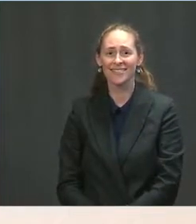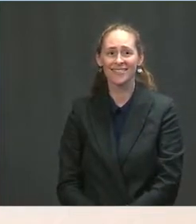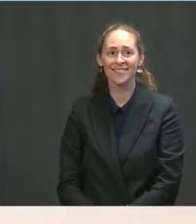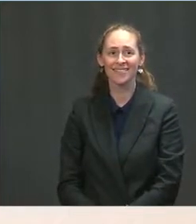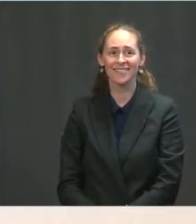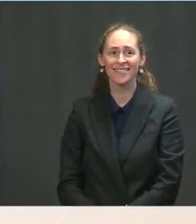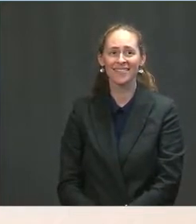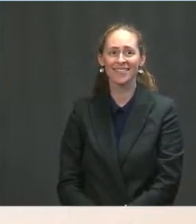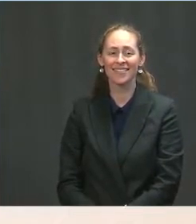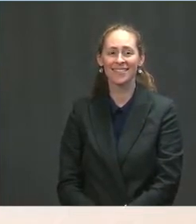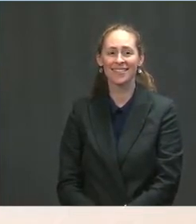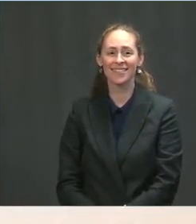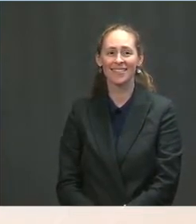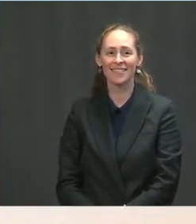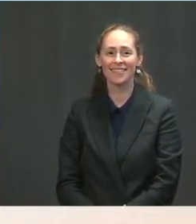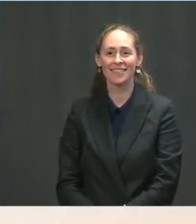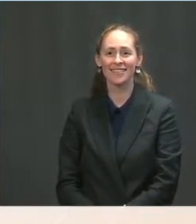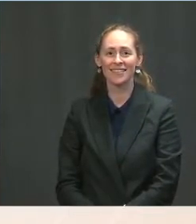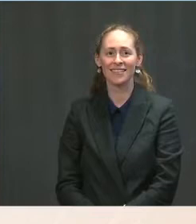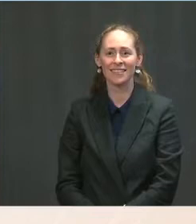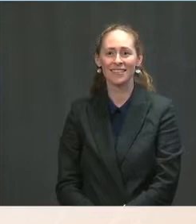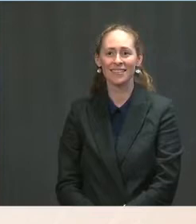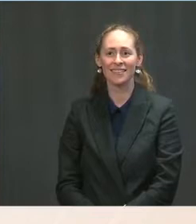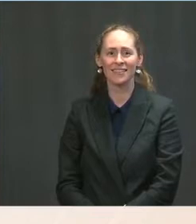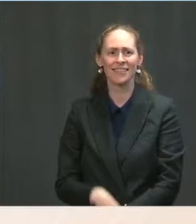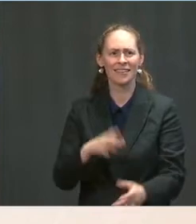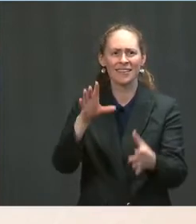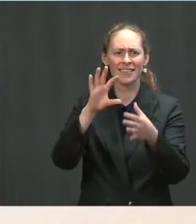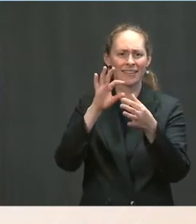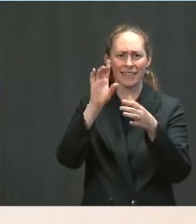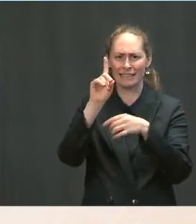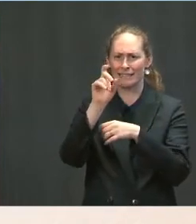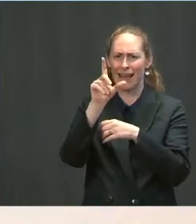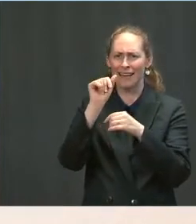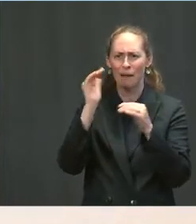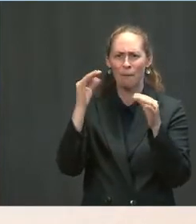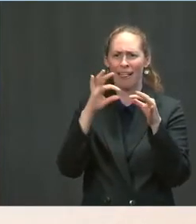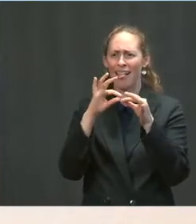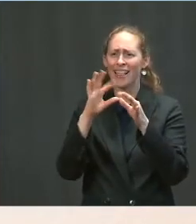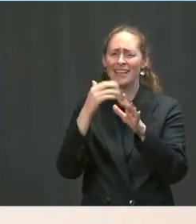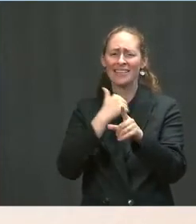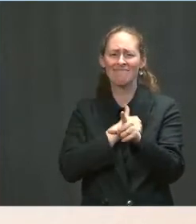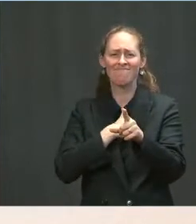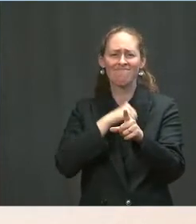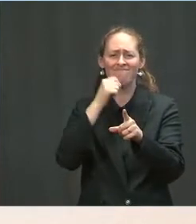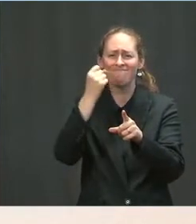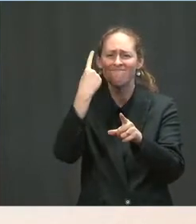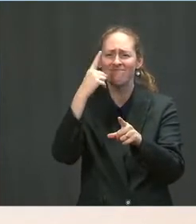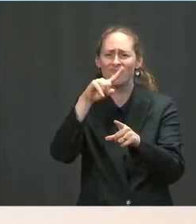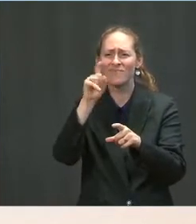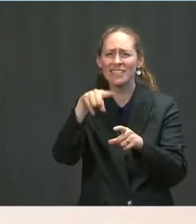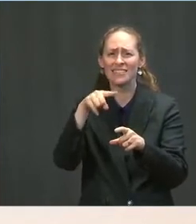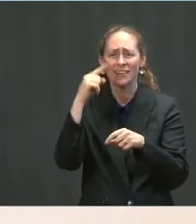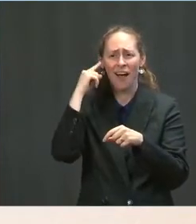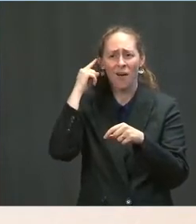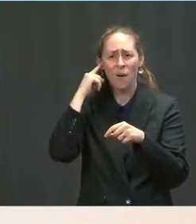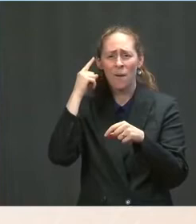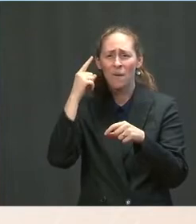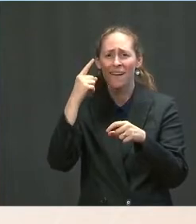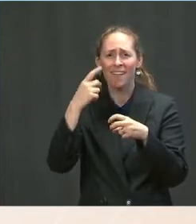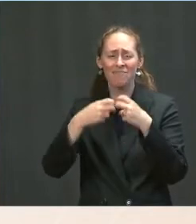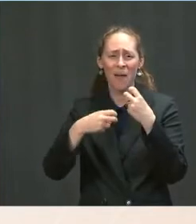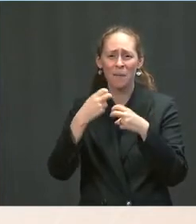variant, that COVID is the Delta variant? Hello? I don't understand the question. How do you test when that it's the Delta strain in an area